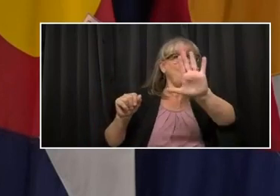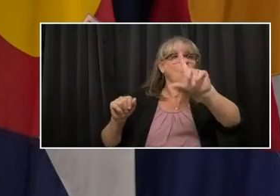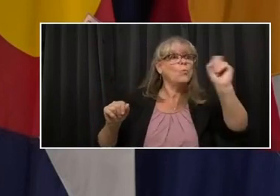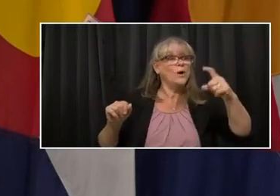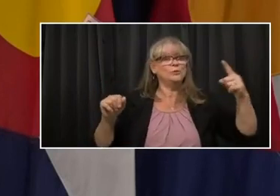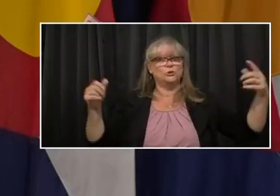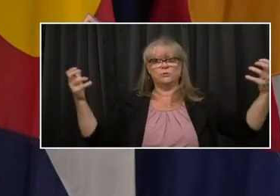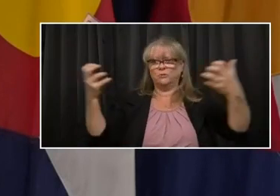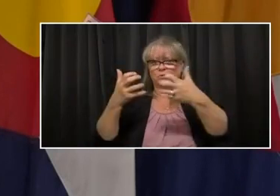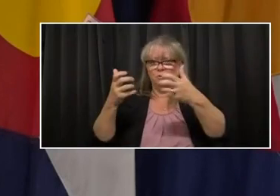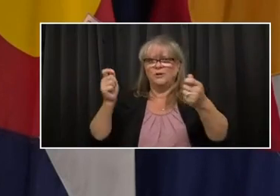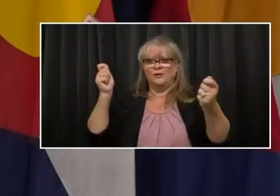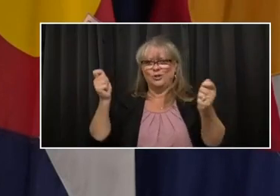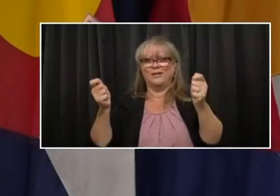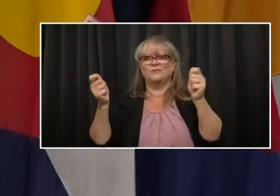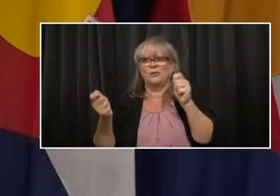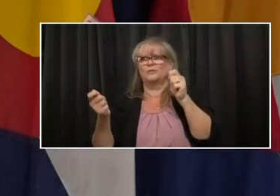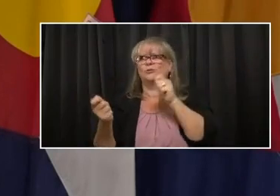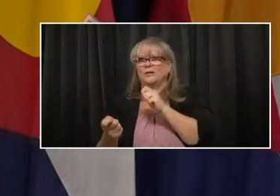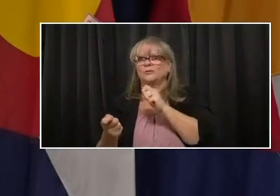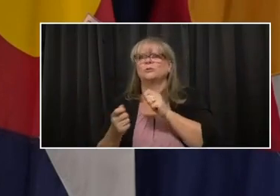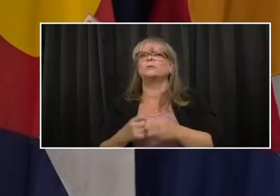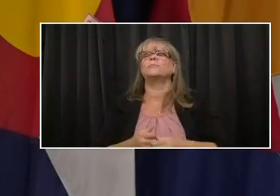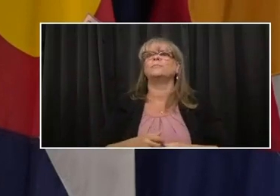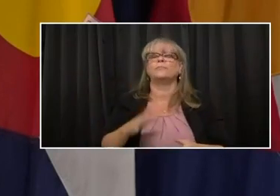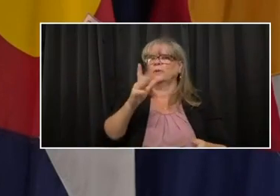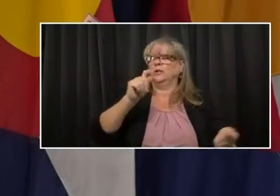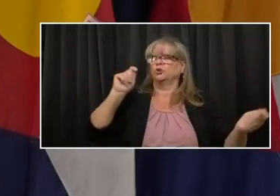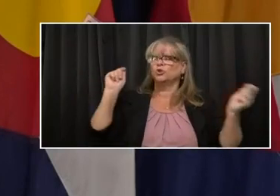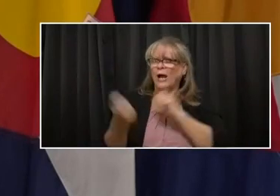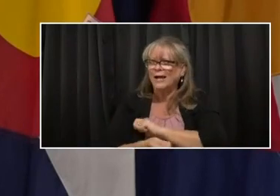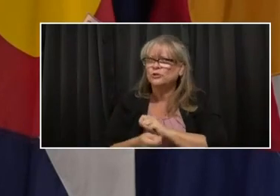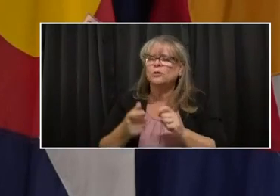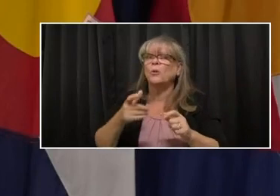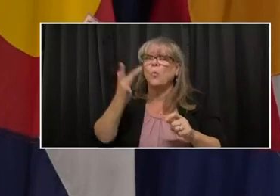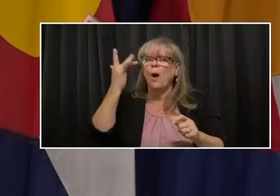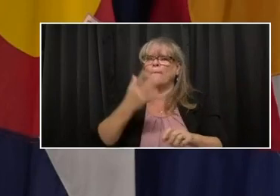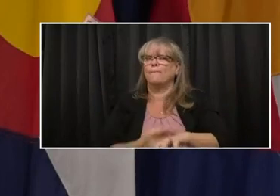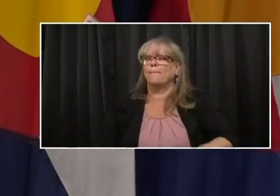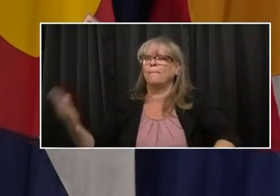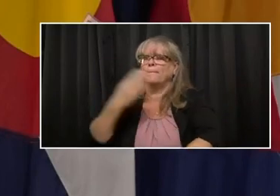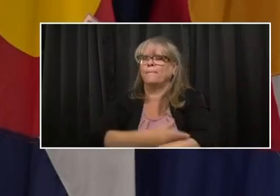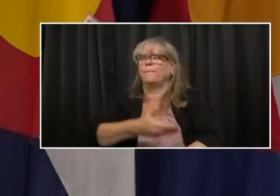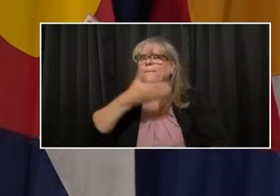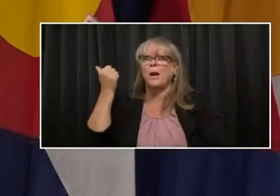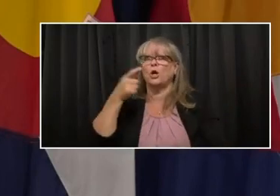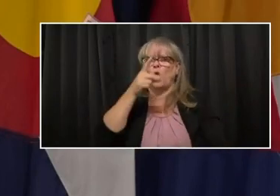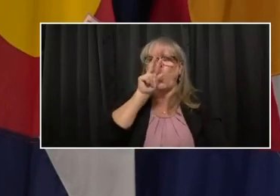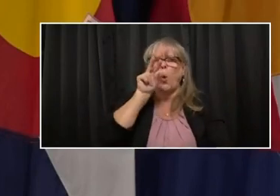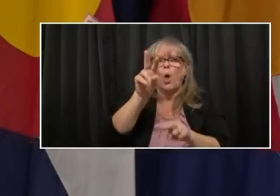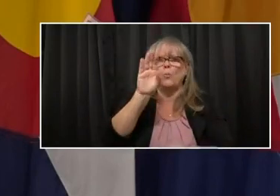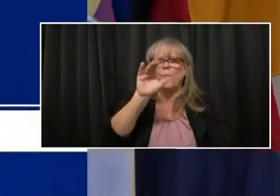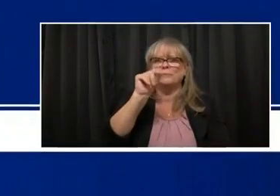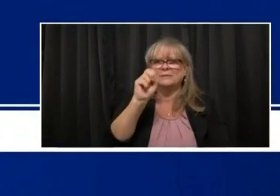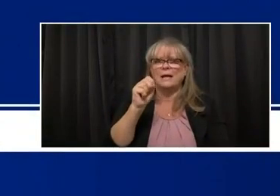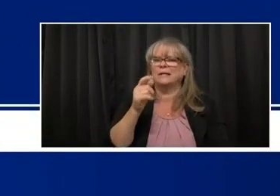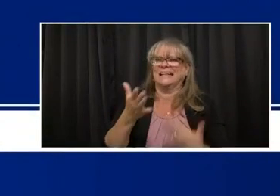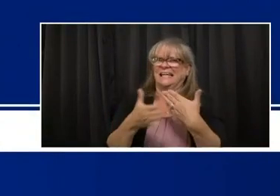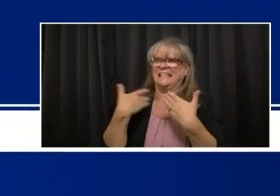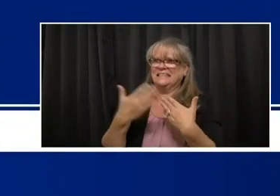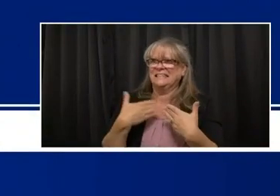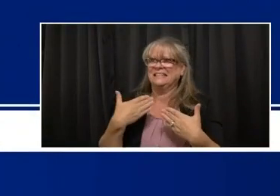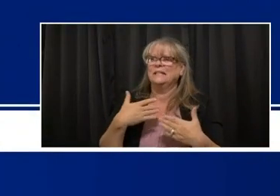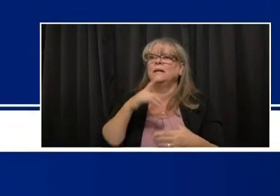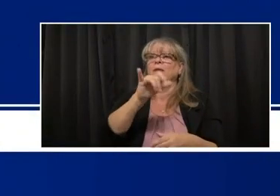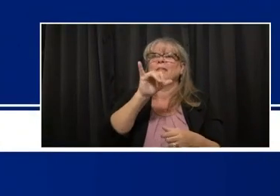made these significant changes and improvements to our website. Some of the changes that you'll see on our new website include